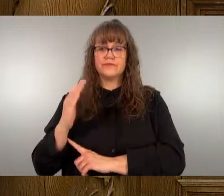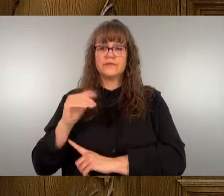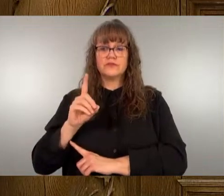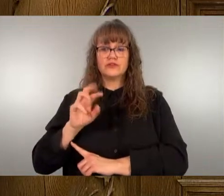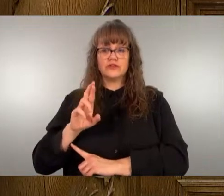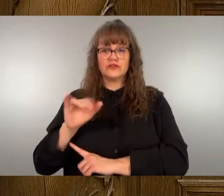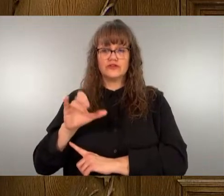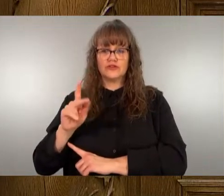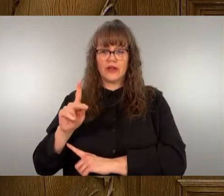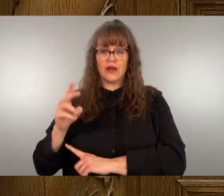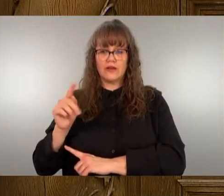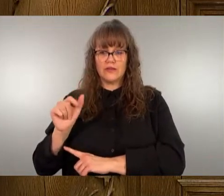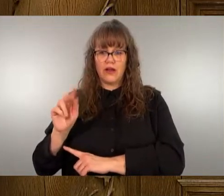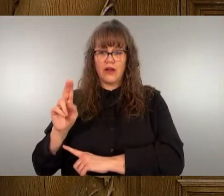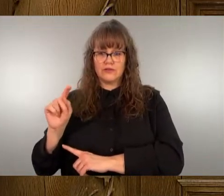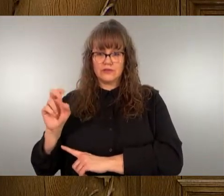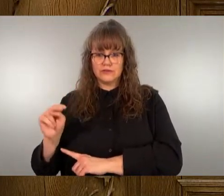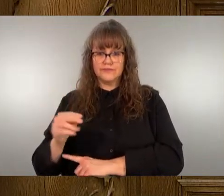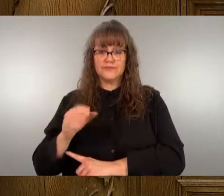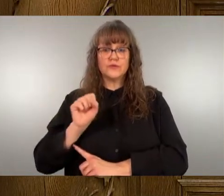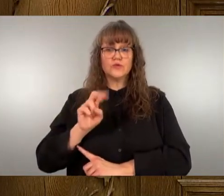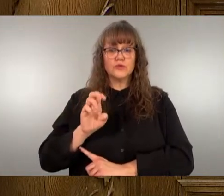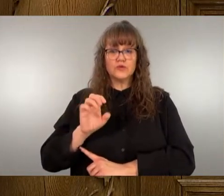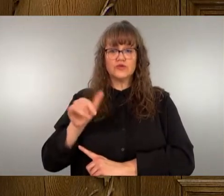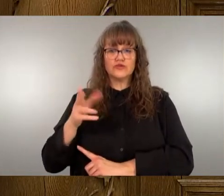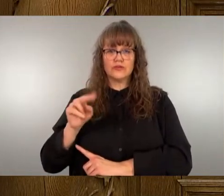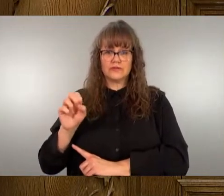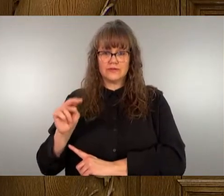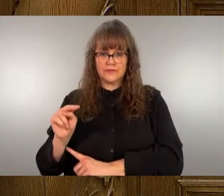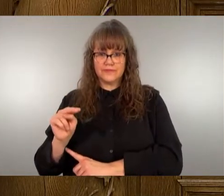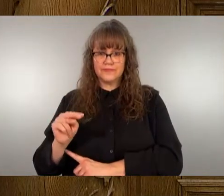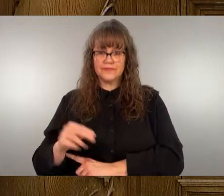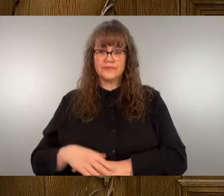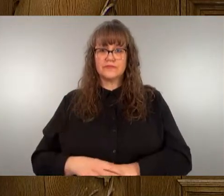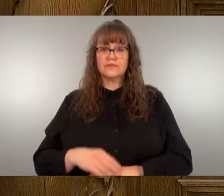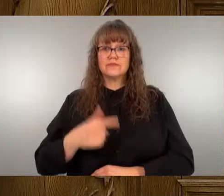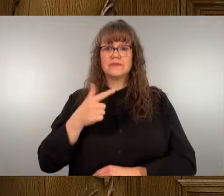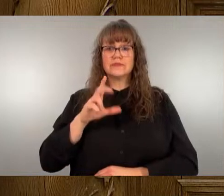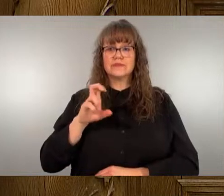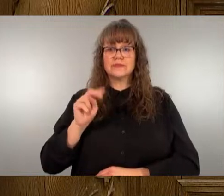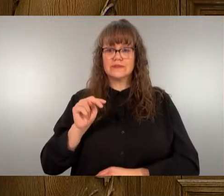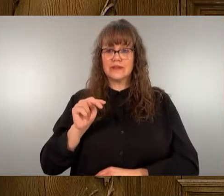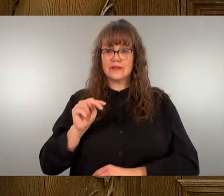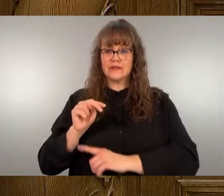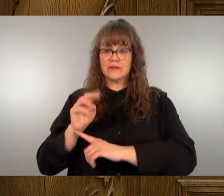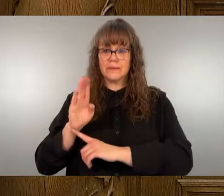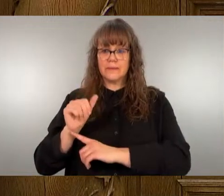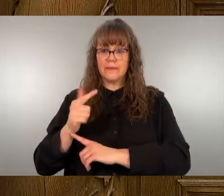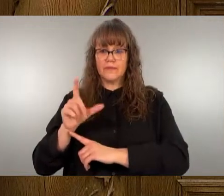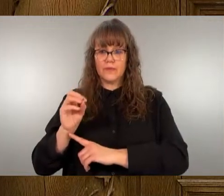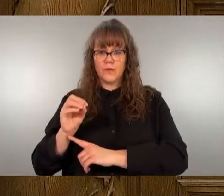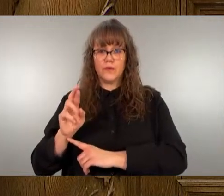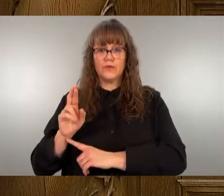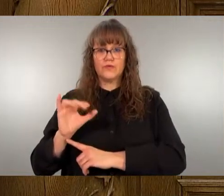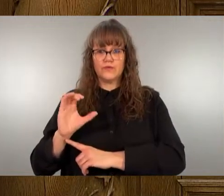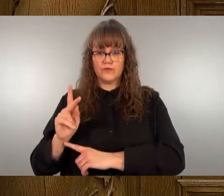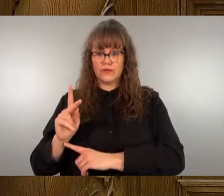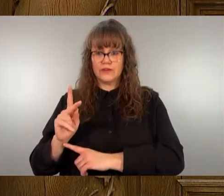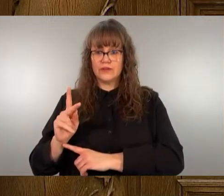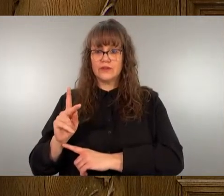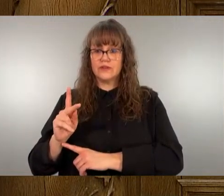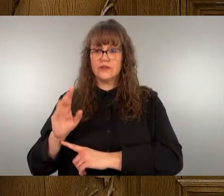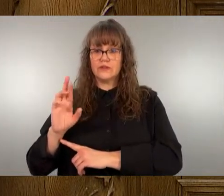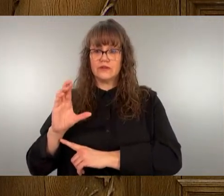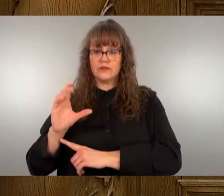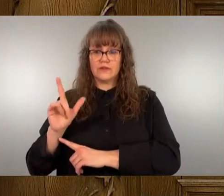media, we mourn Glenn Baglow, Rick Clough, George Garrett, and Alden Escobedo Habakan.